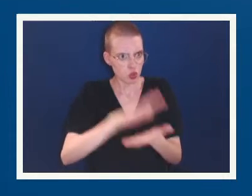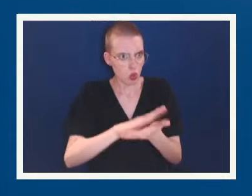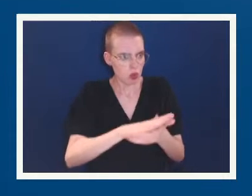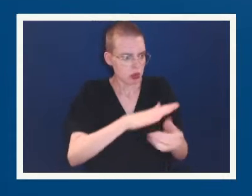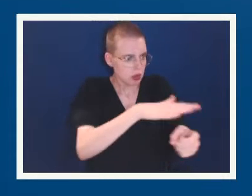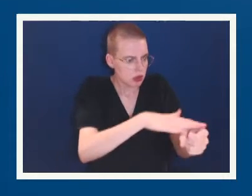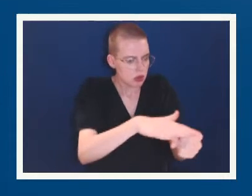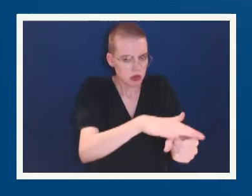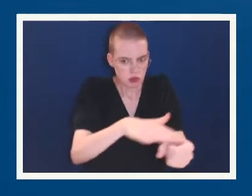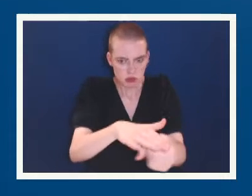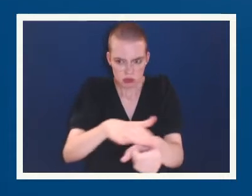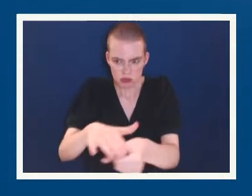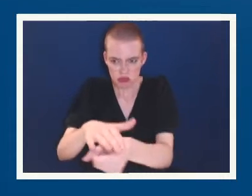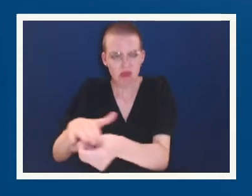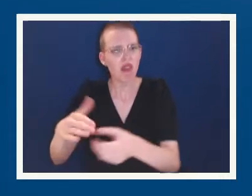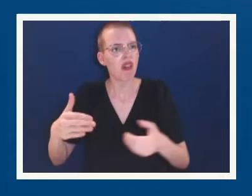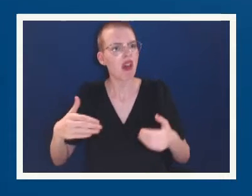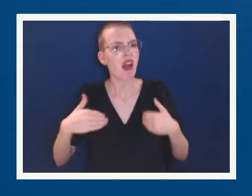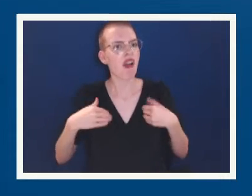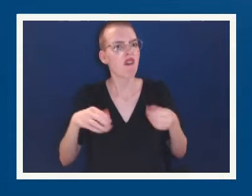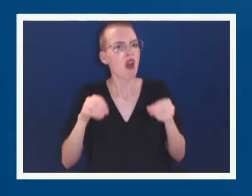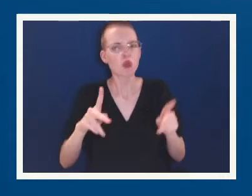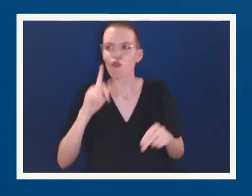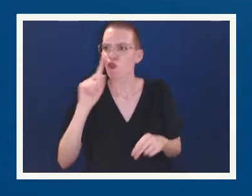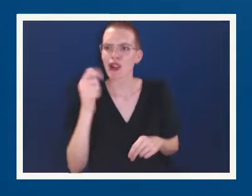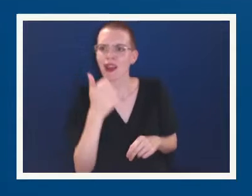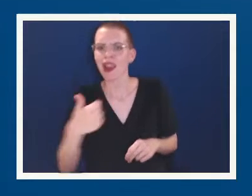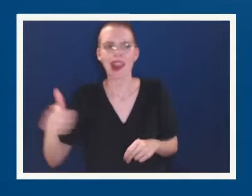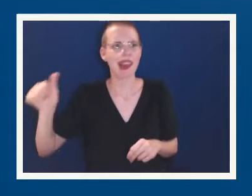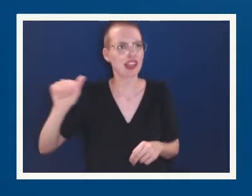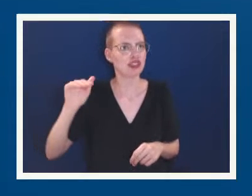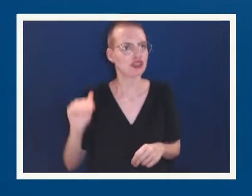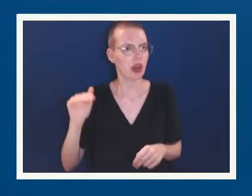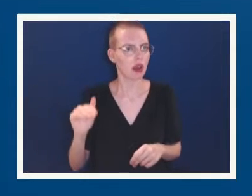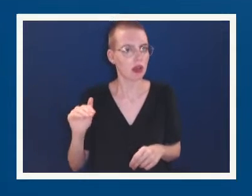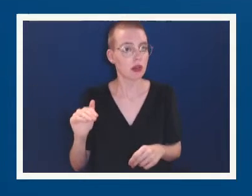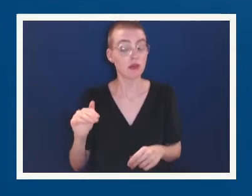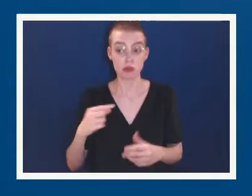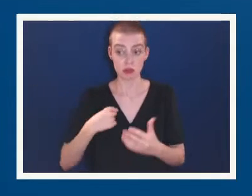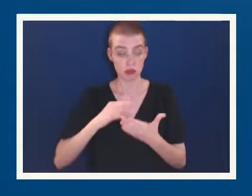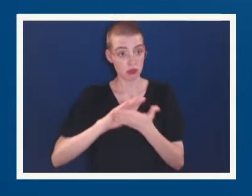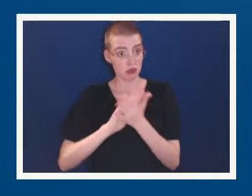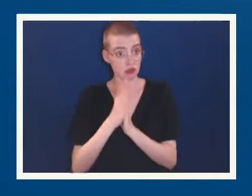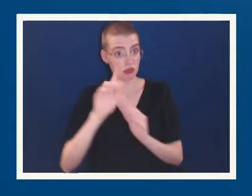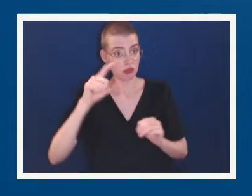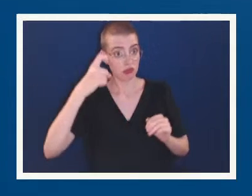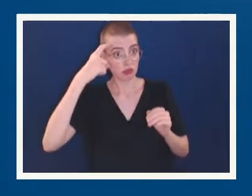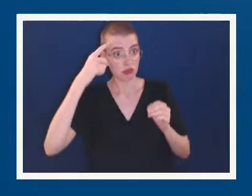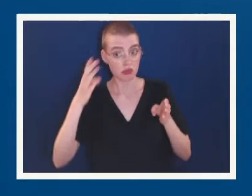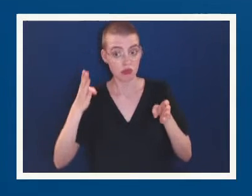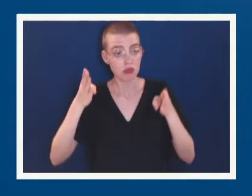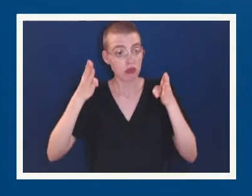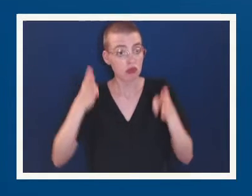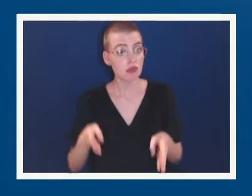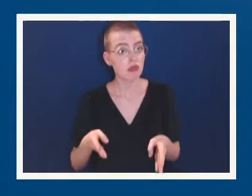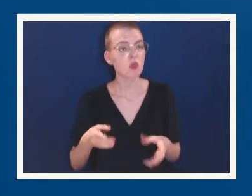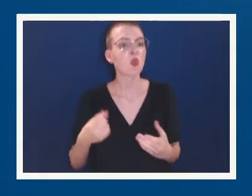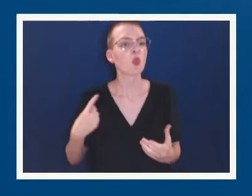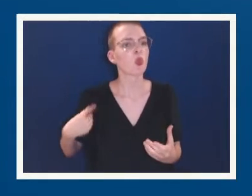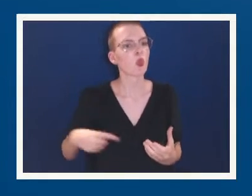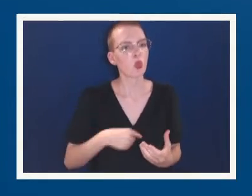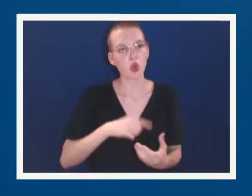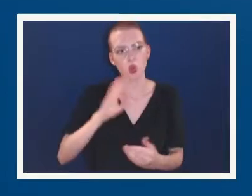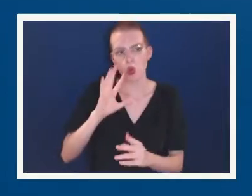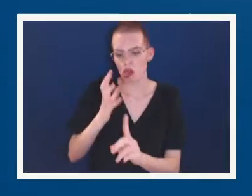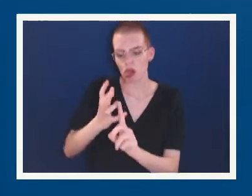kids have a chance to really learn. So when I'm governor, we will finally do away with our reliance on standardized